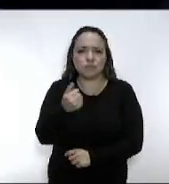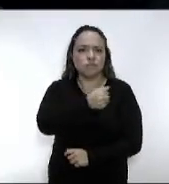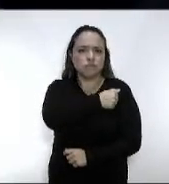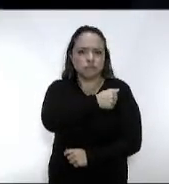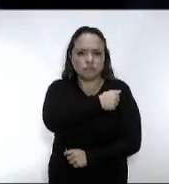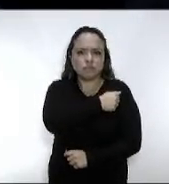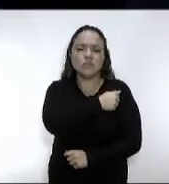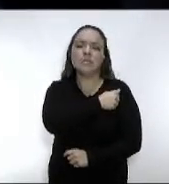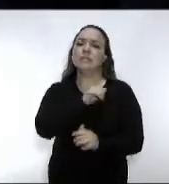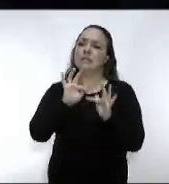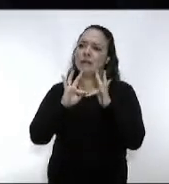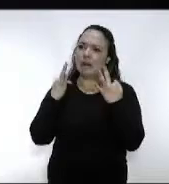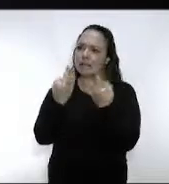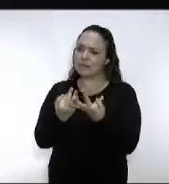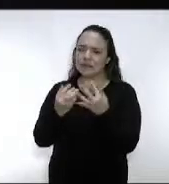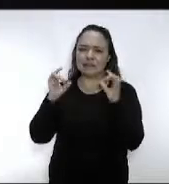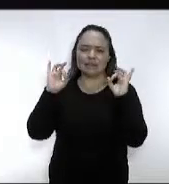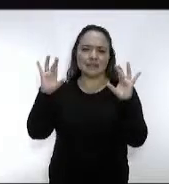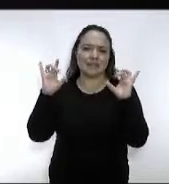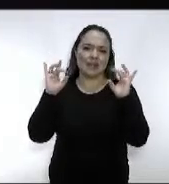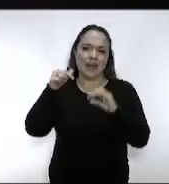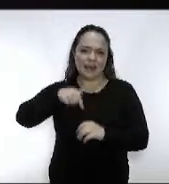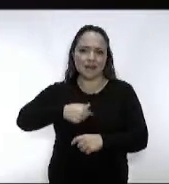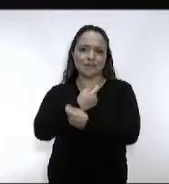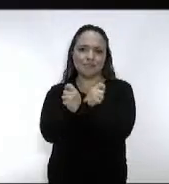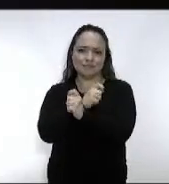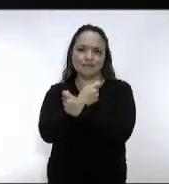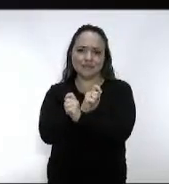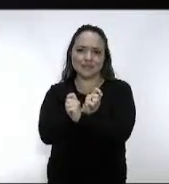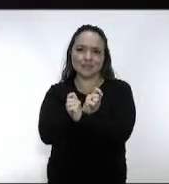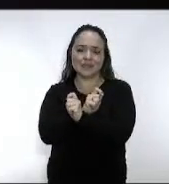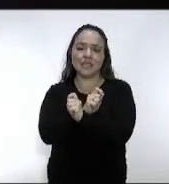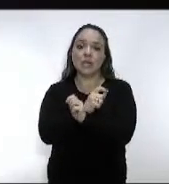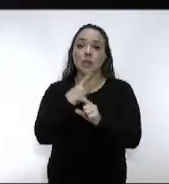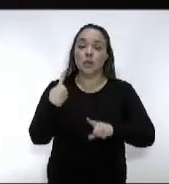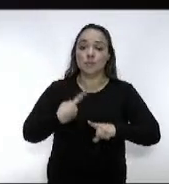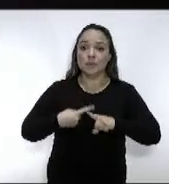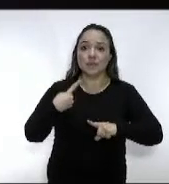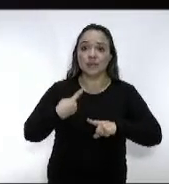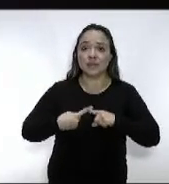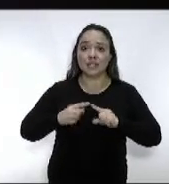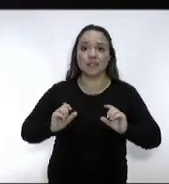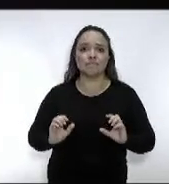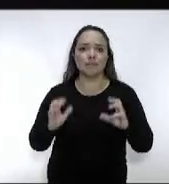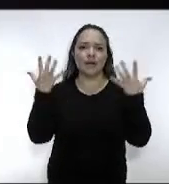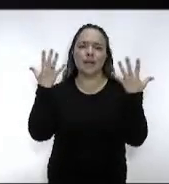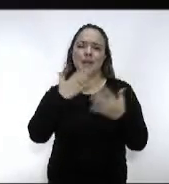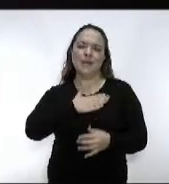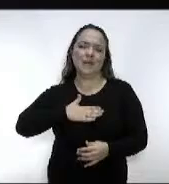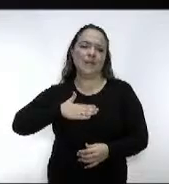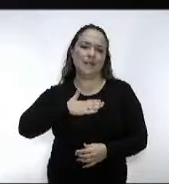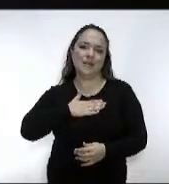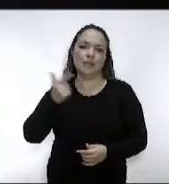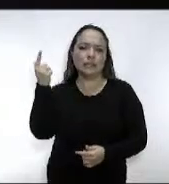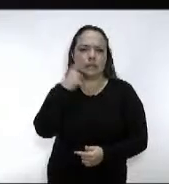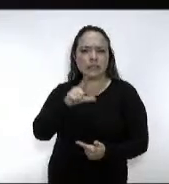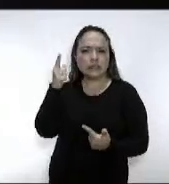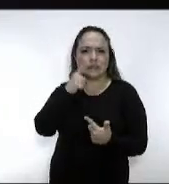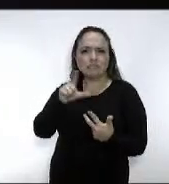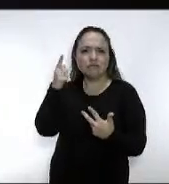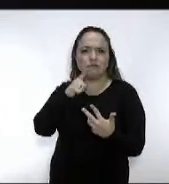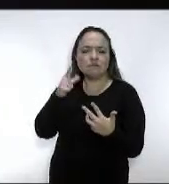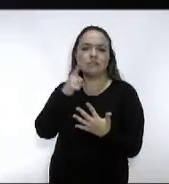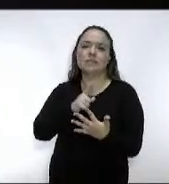members, but I'd say to us also these institutions. Why? Because today is a day to celebrate some